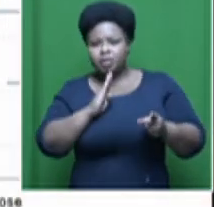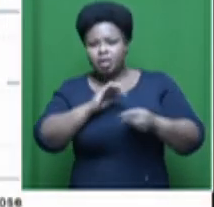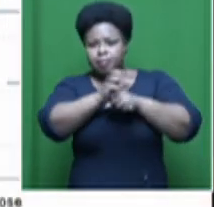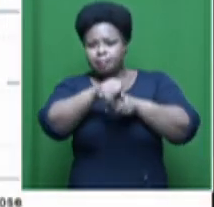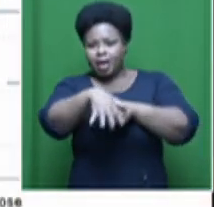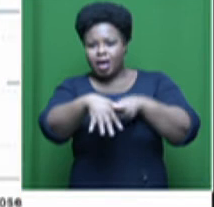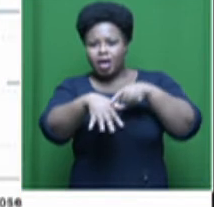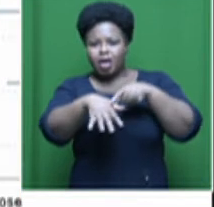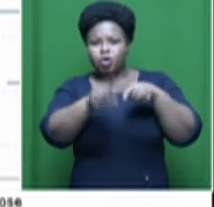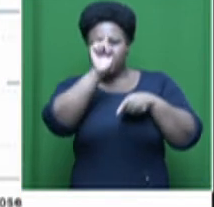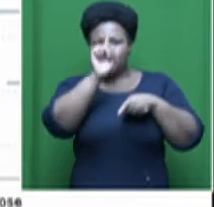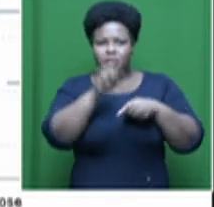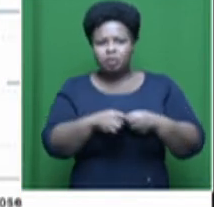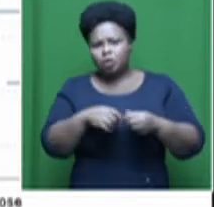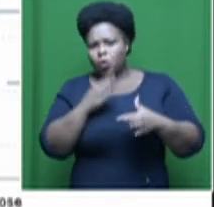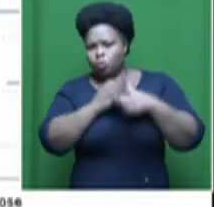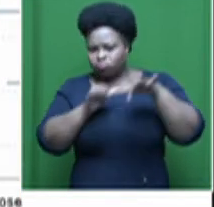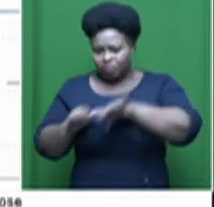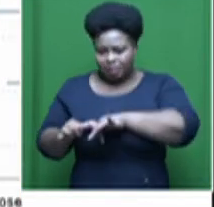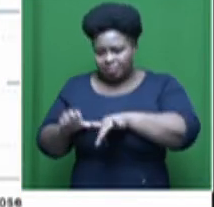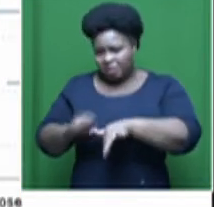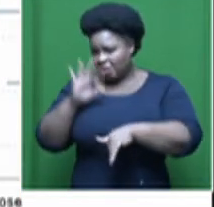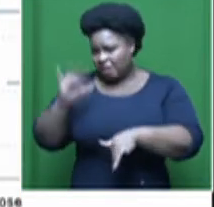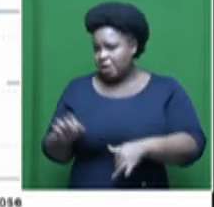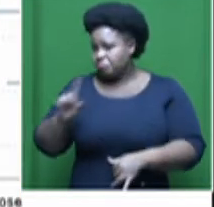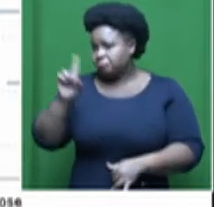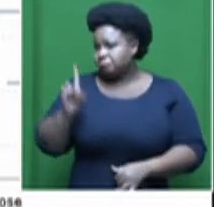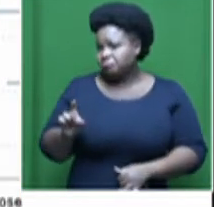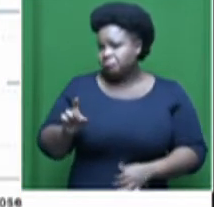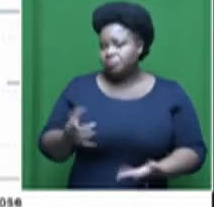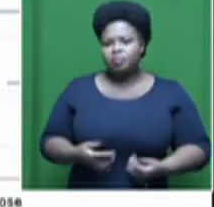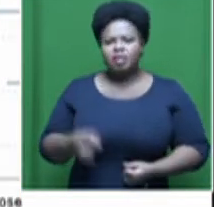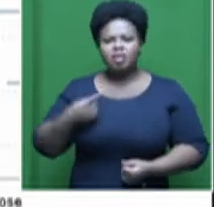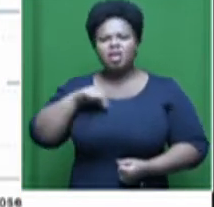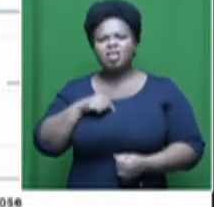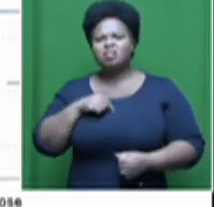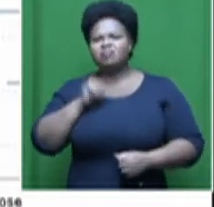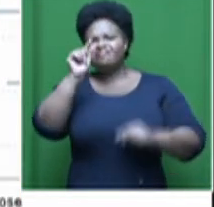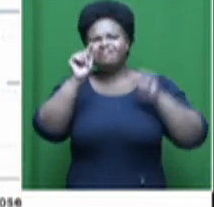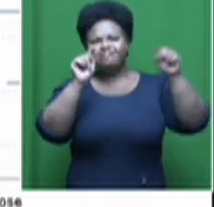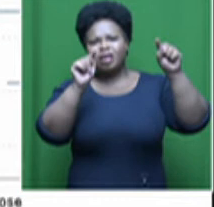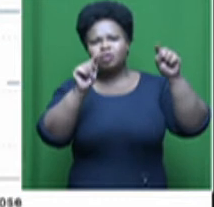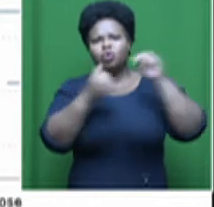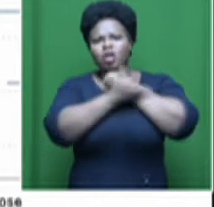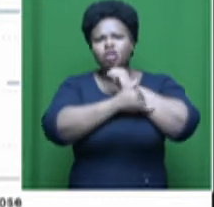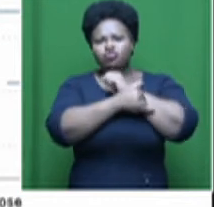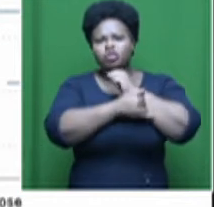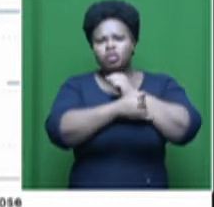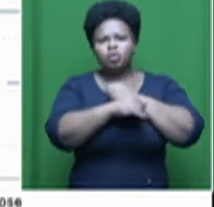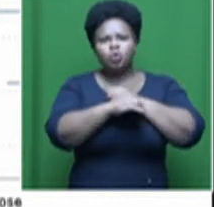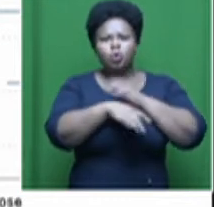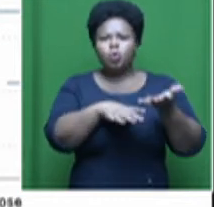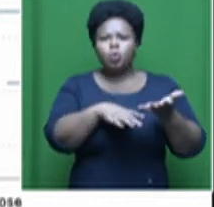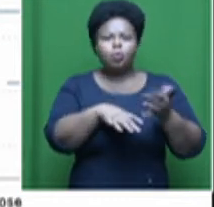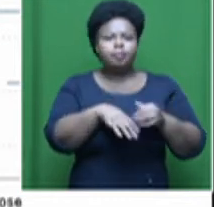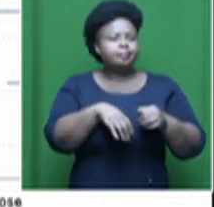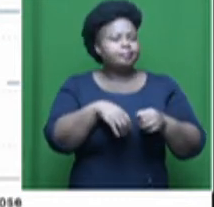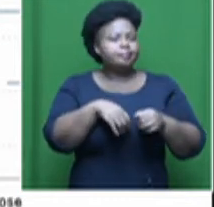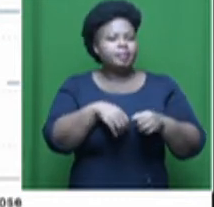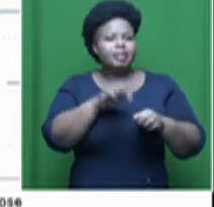the efficacy of the vaccine has been roughly about 70% in those two countries. So when looking at the